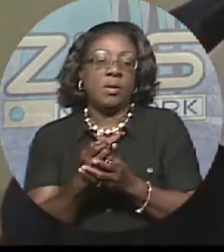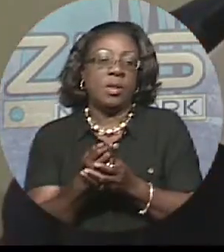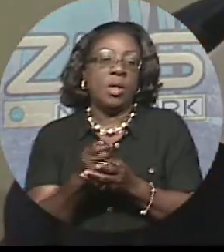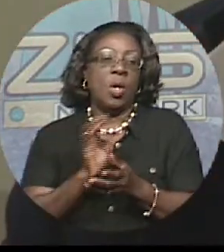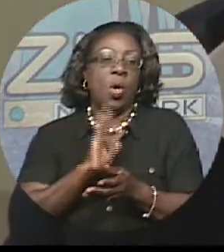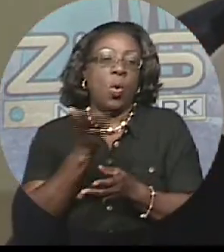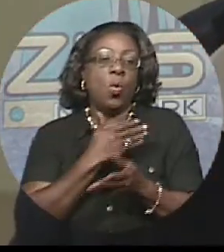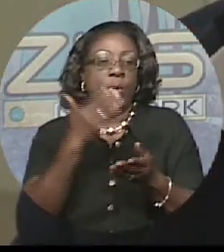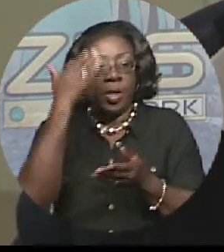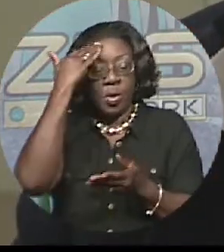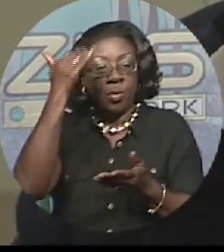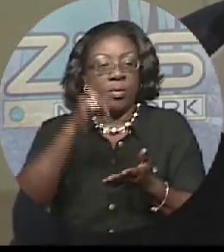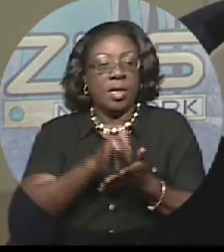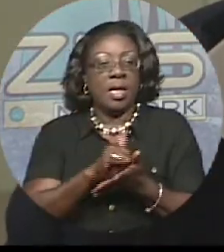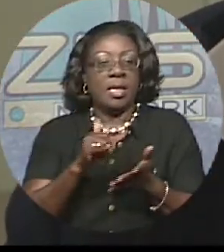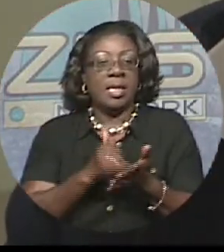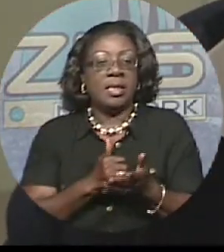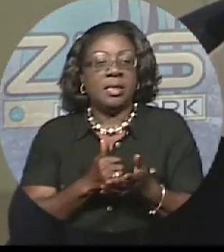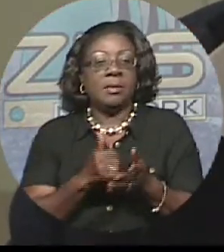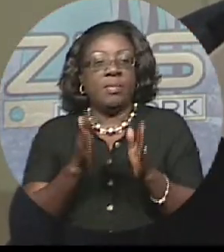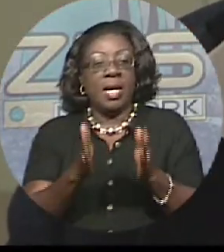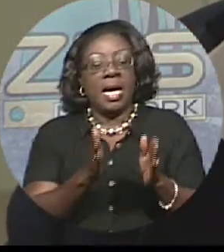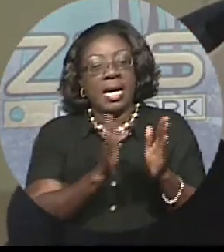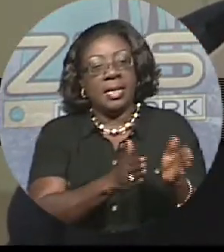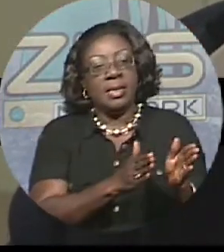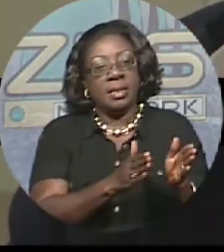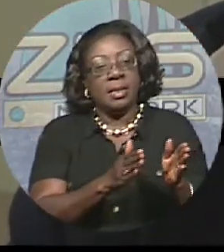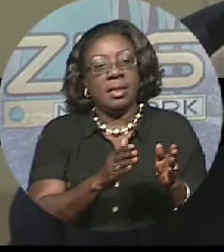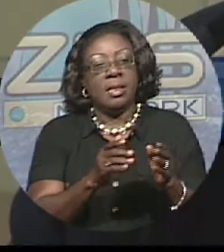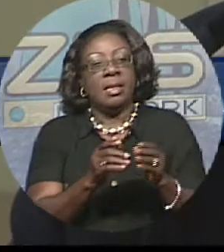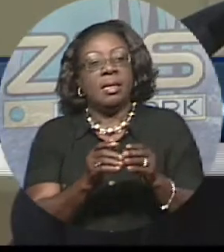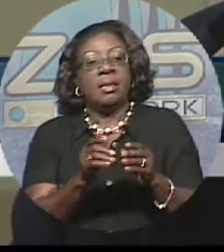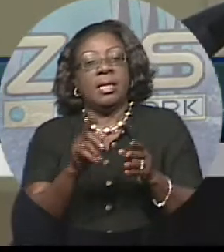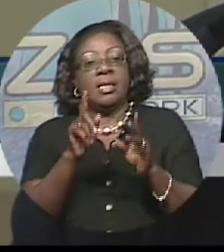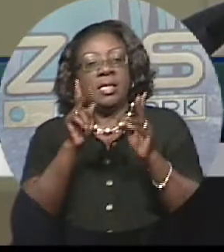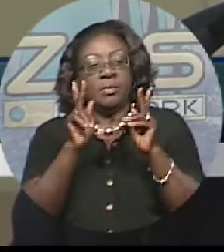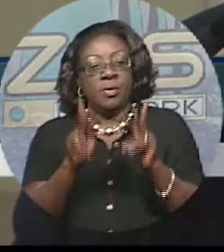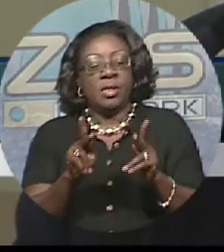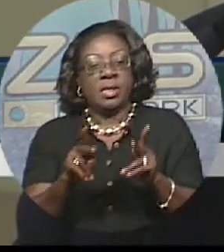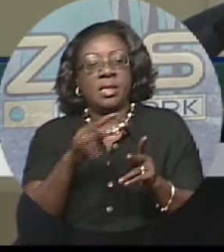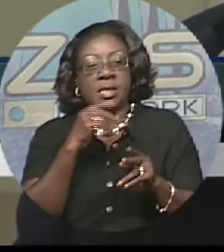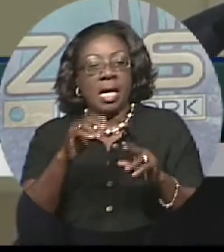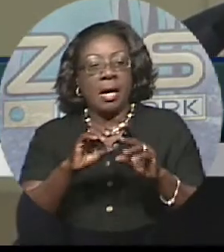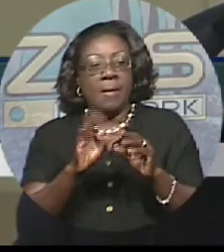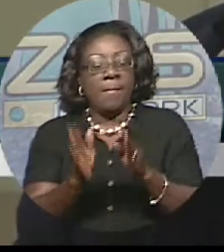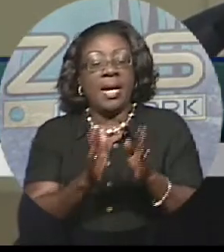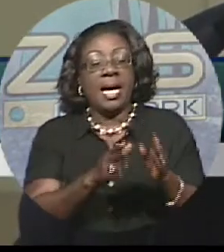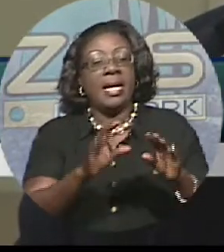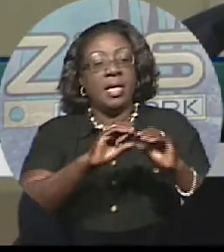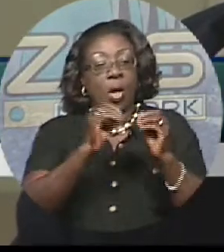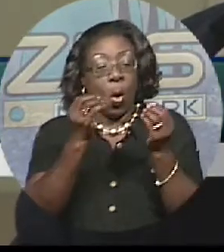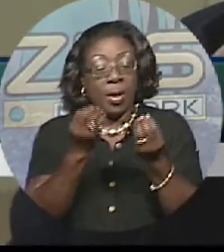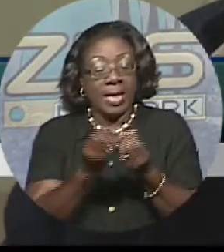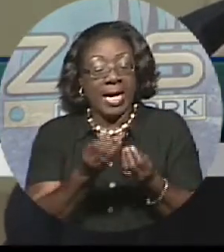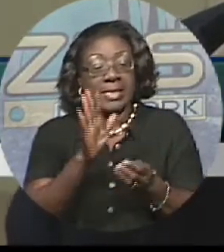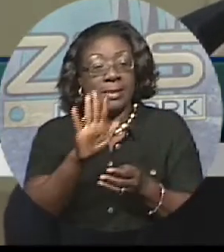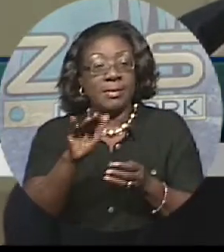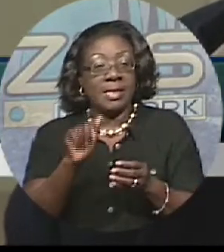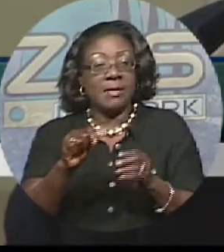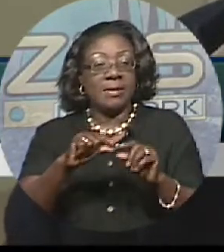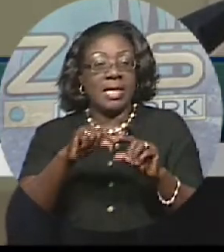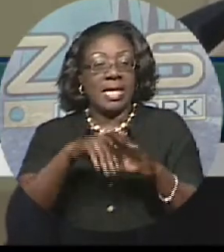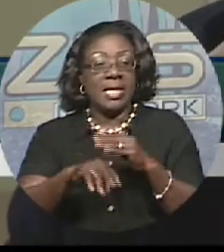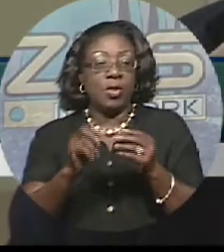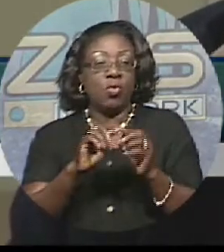this is deliberate, that these individuals are organized themselves into little cells, what we would